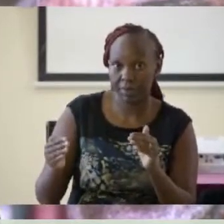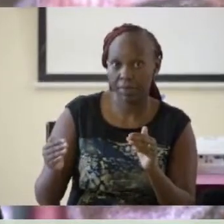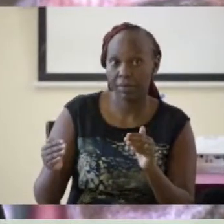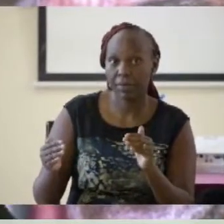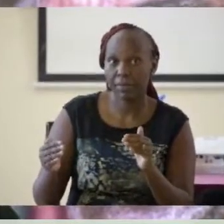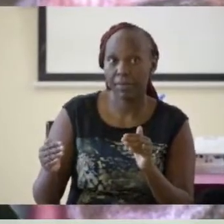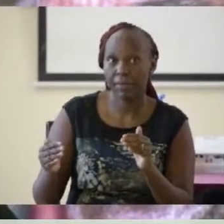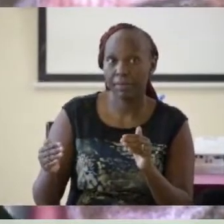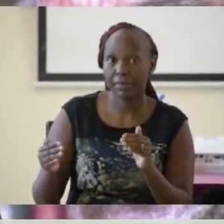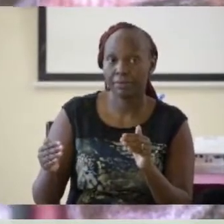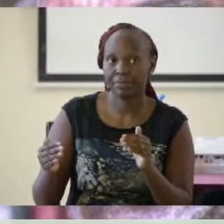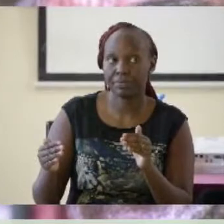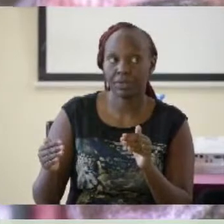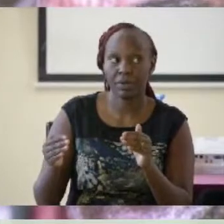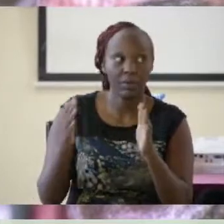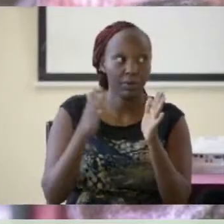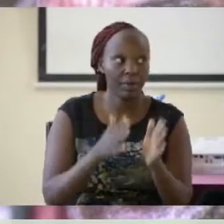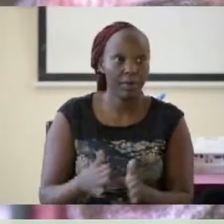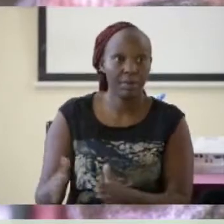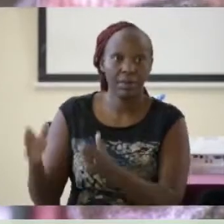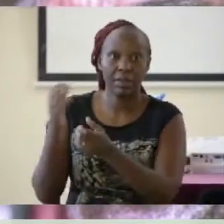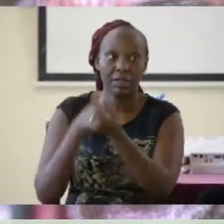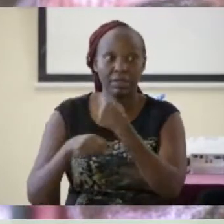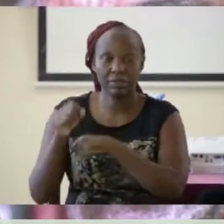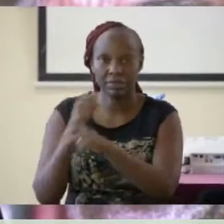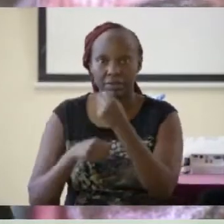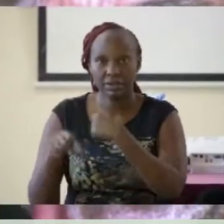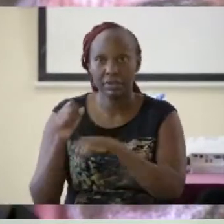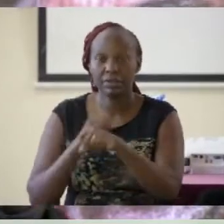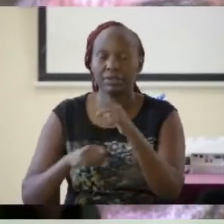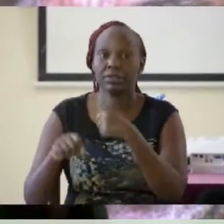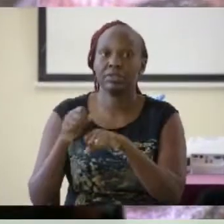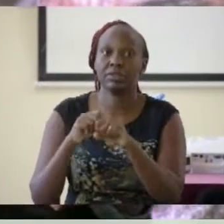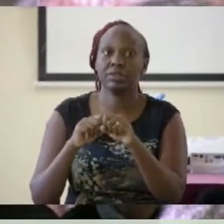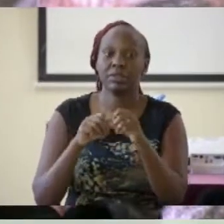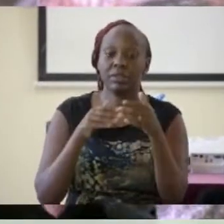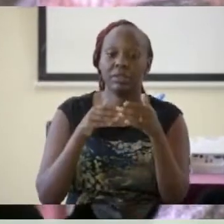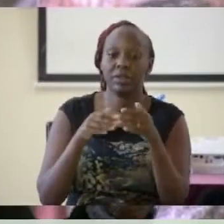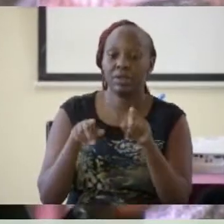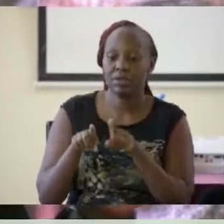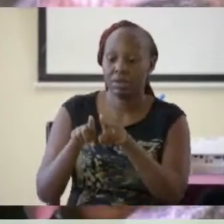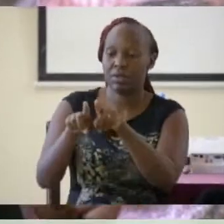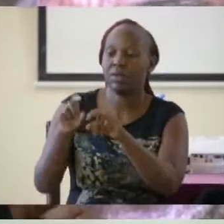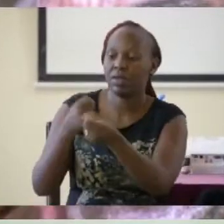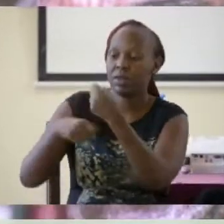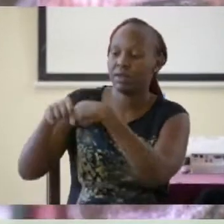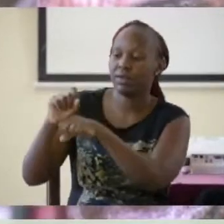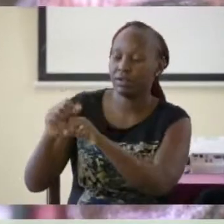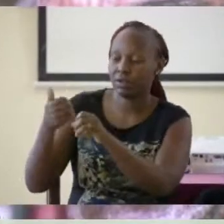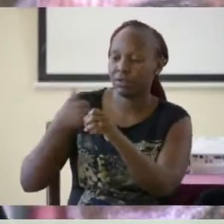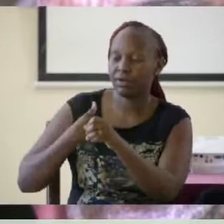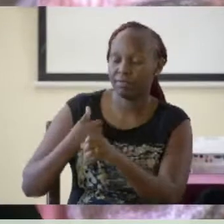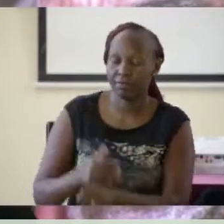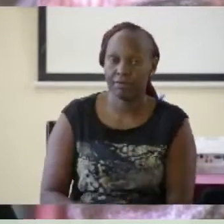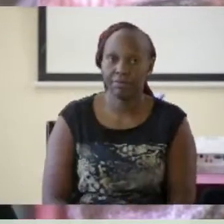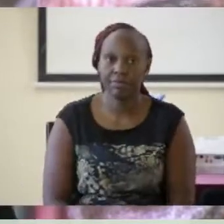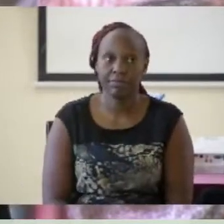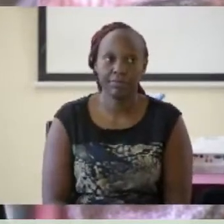with the planned activities running against the input which you had.